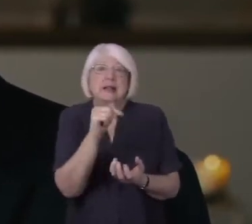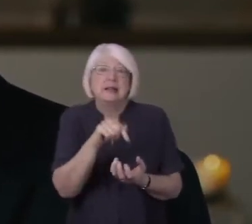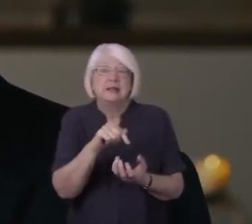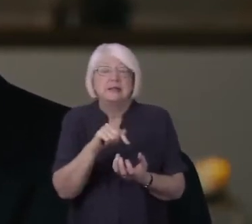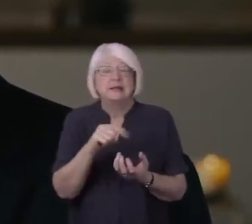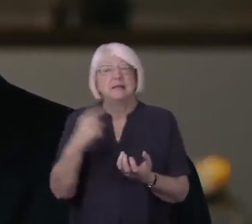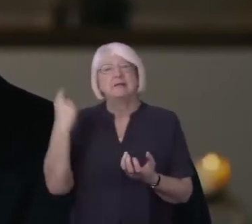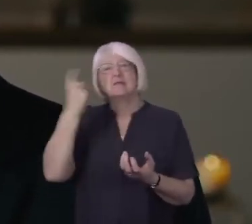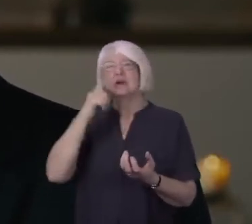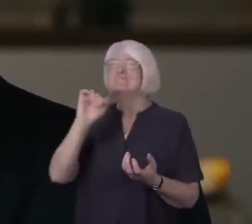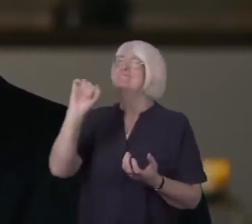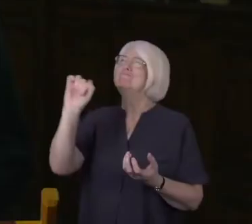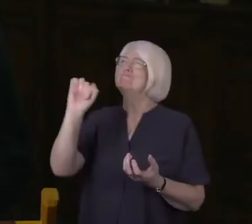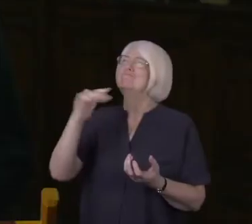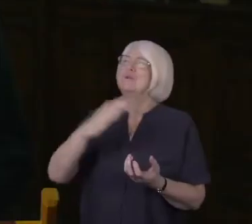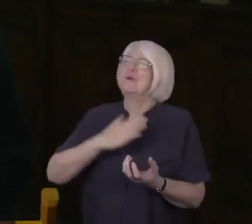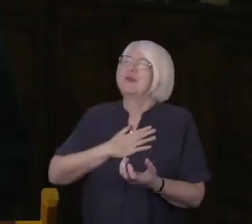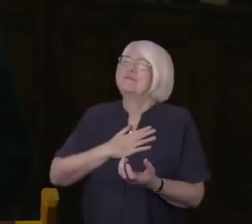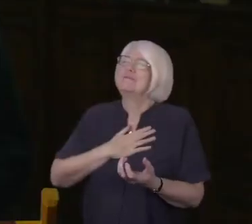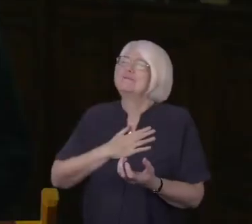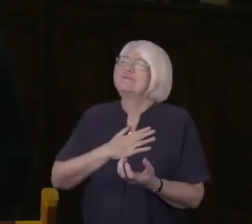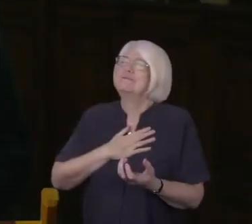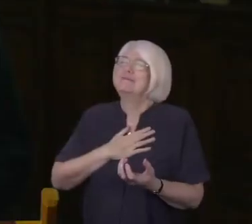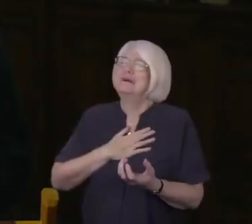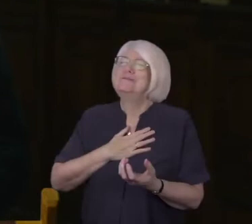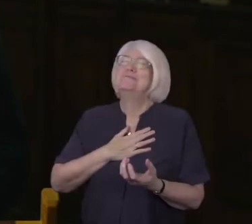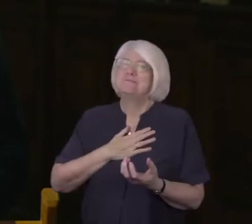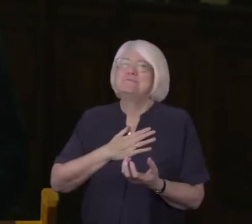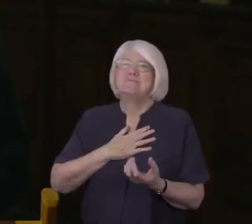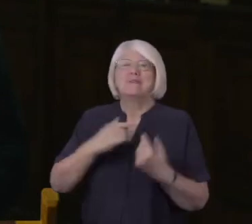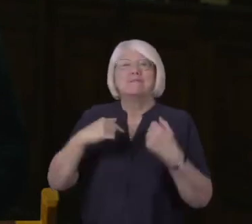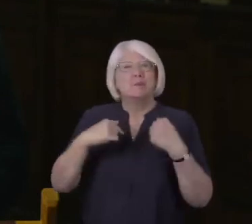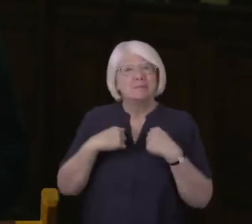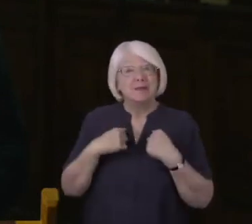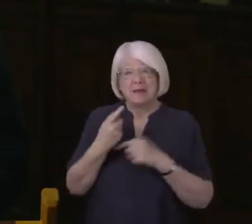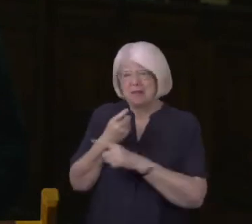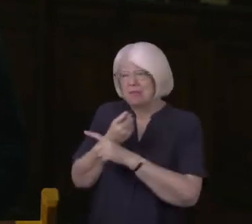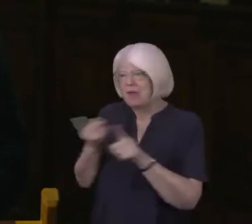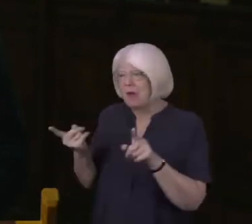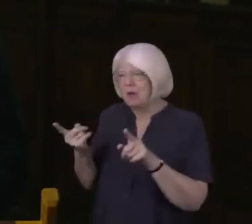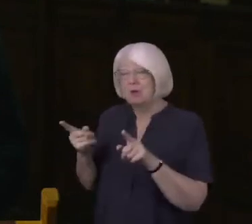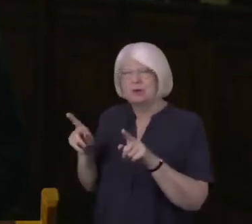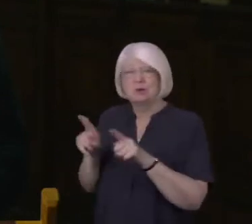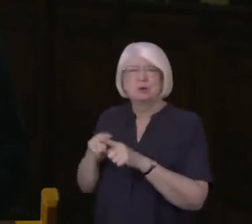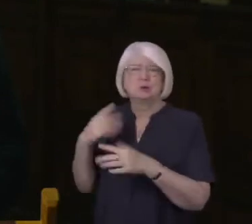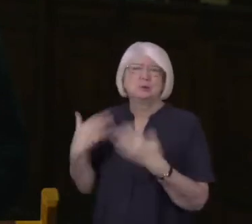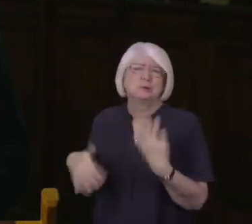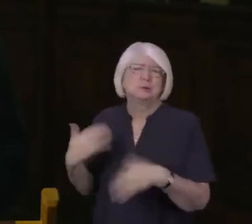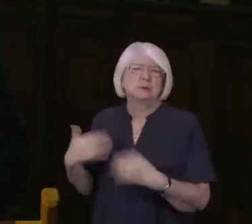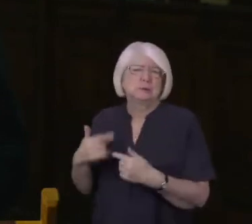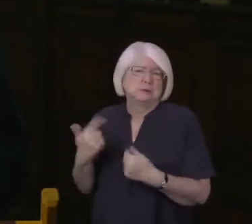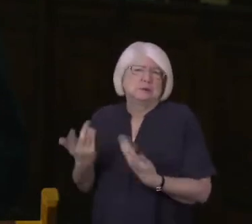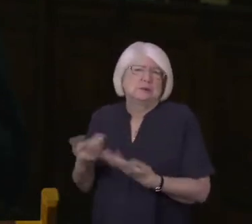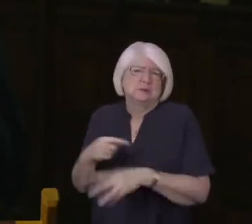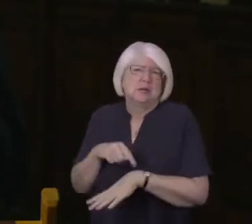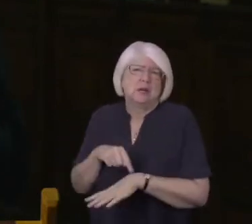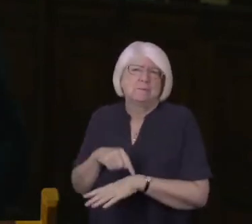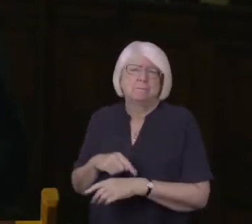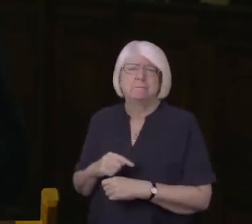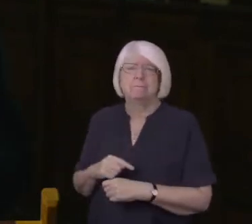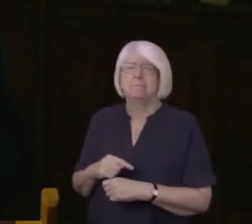love for me and for those especially in places of darkness at this time, give